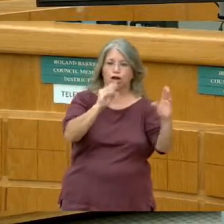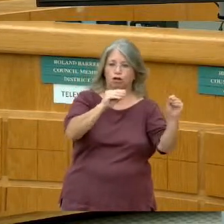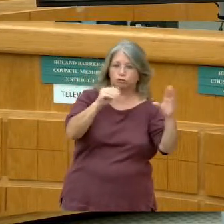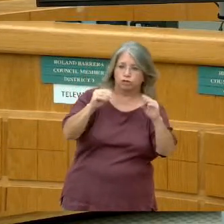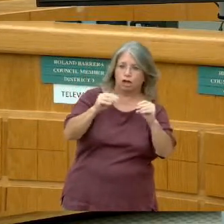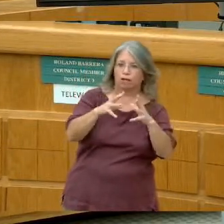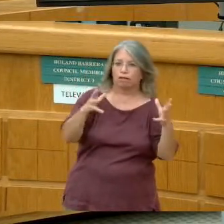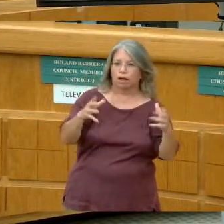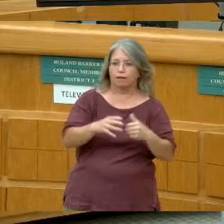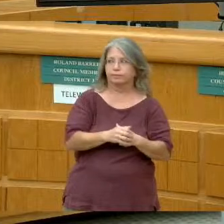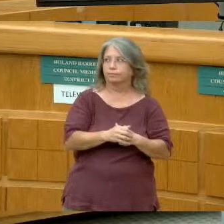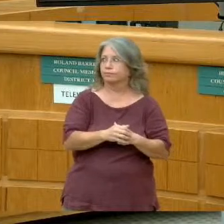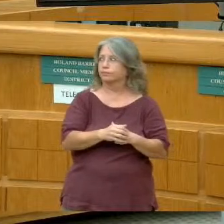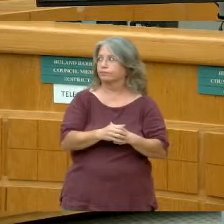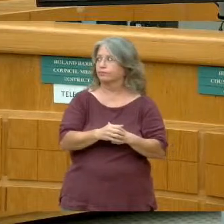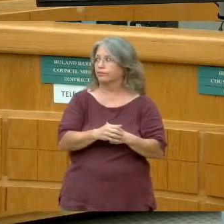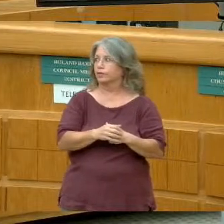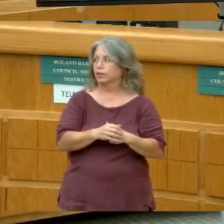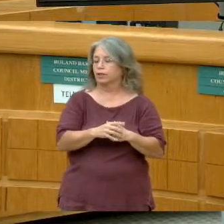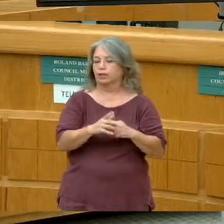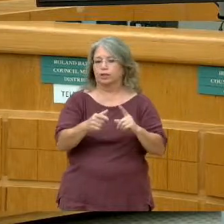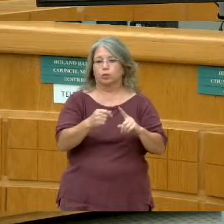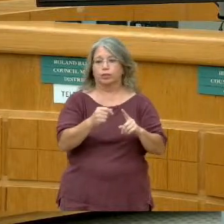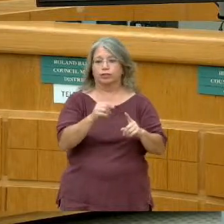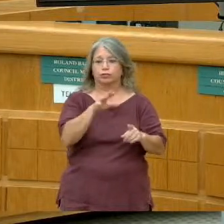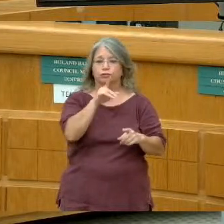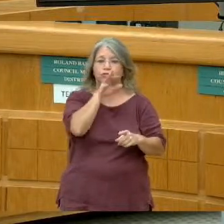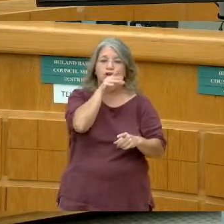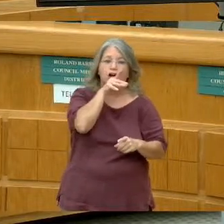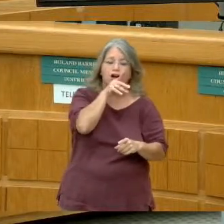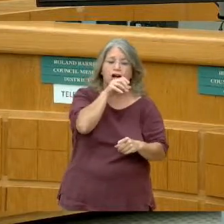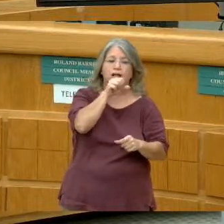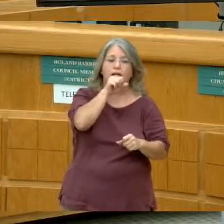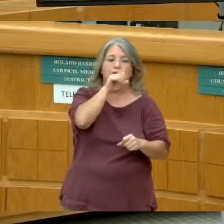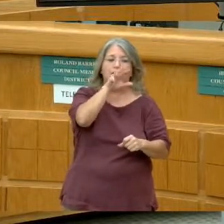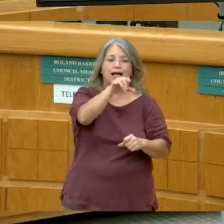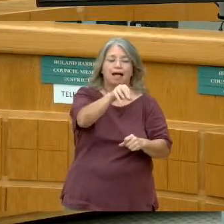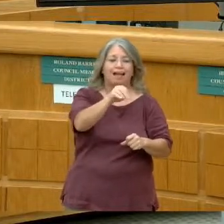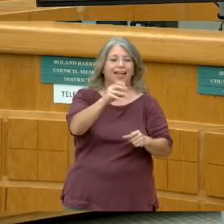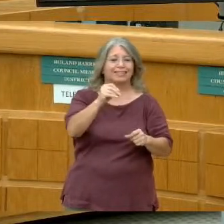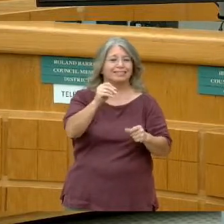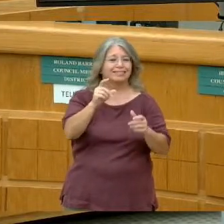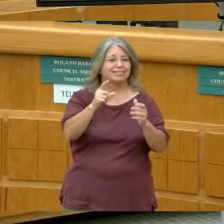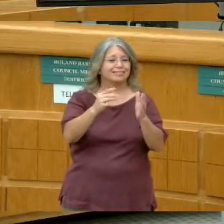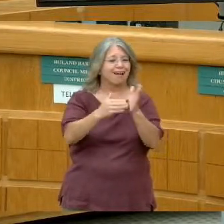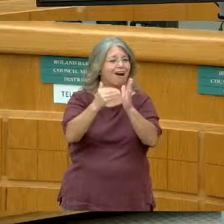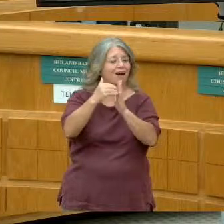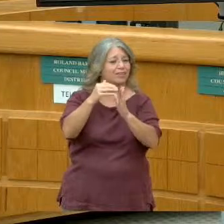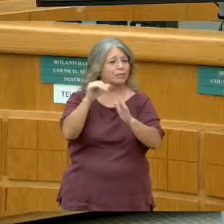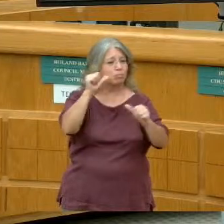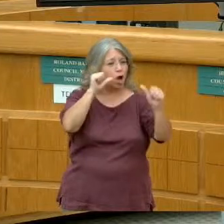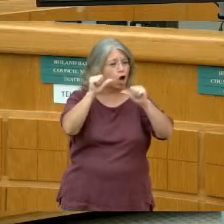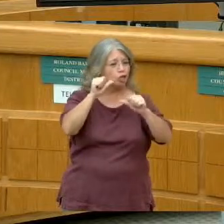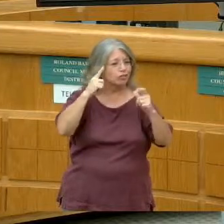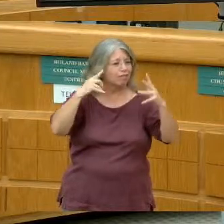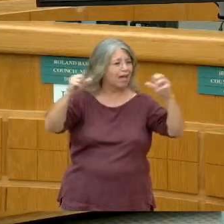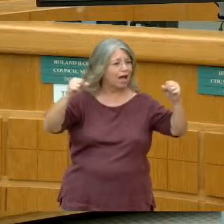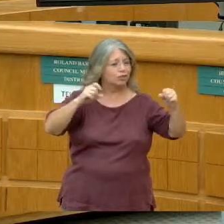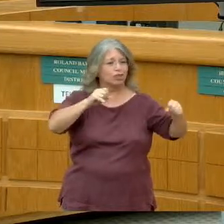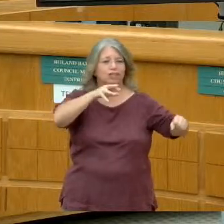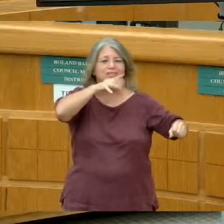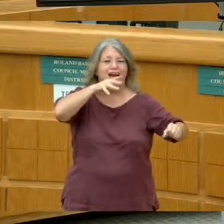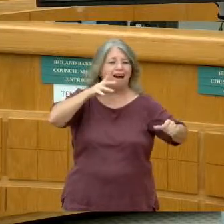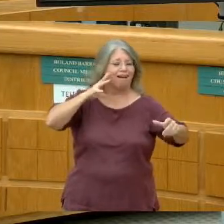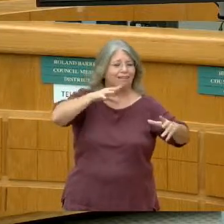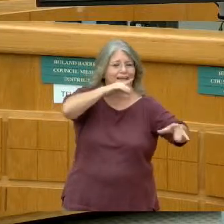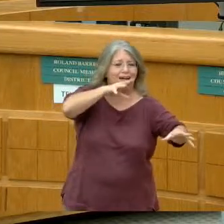And when you talk a lot, you expel droplets from your mouth. And you talk loud because it's loud in the bar. So then you expel more droplets from your mouth. And you're not